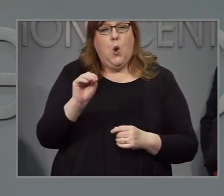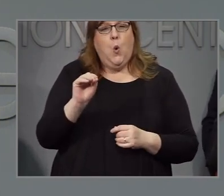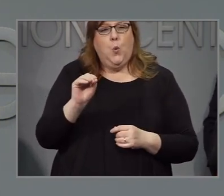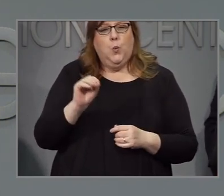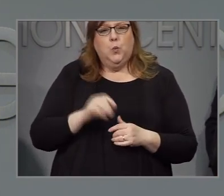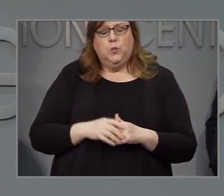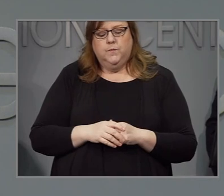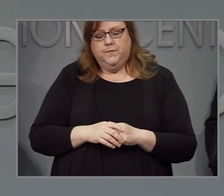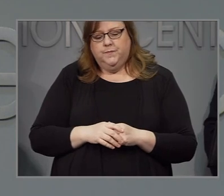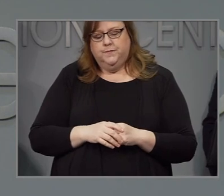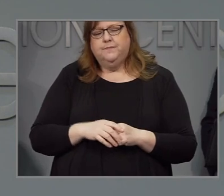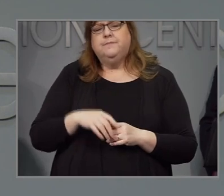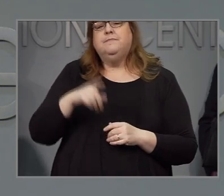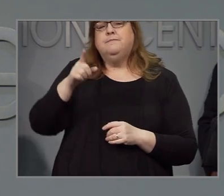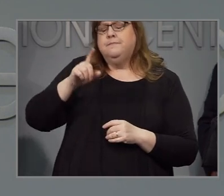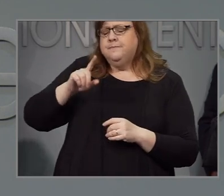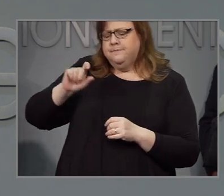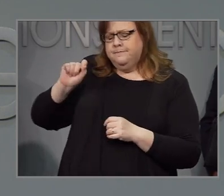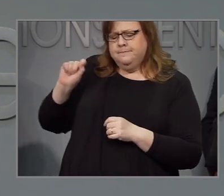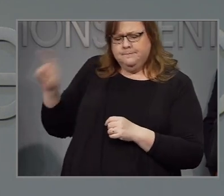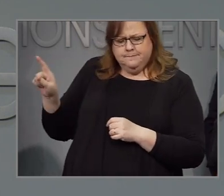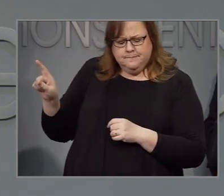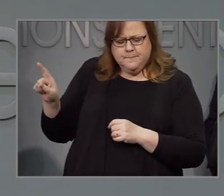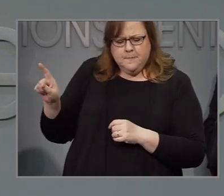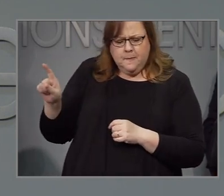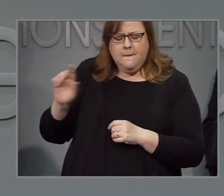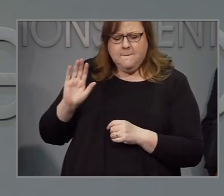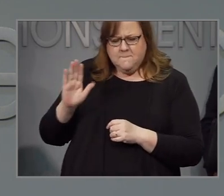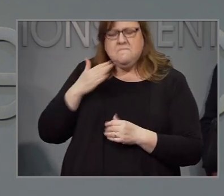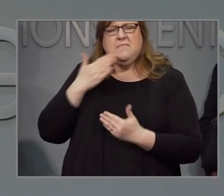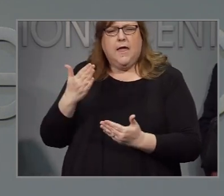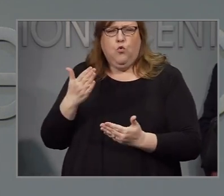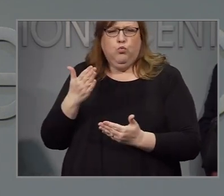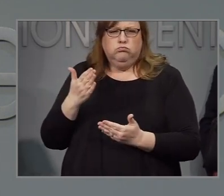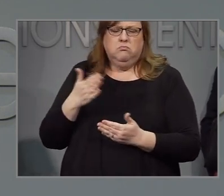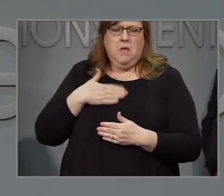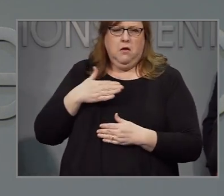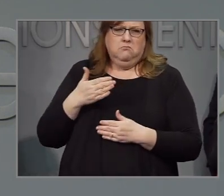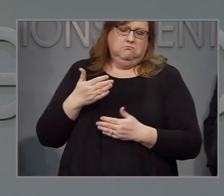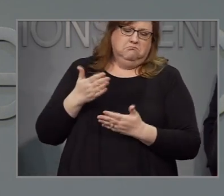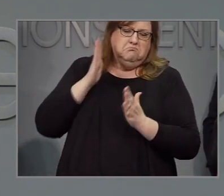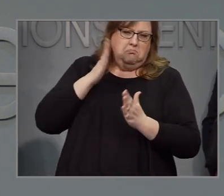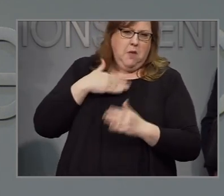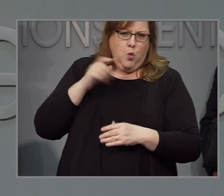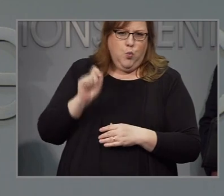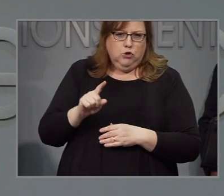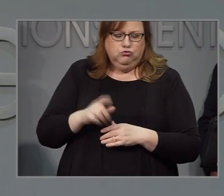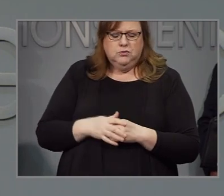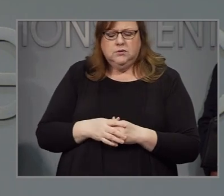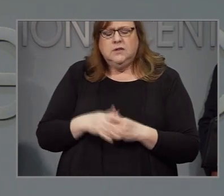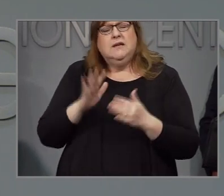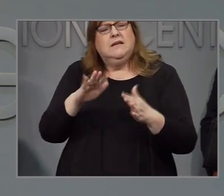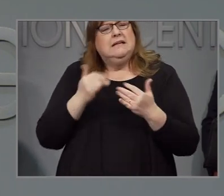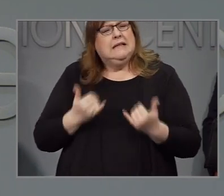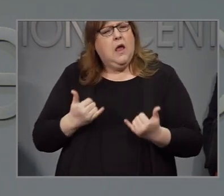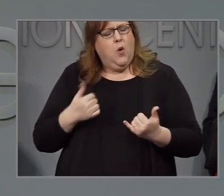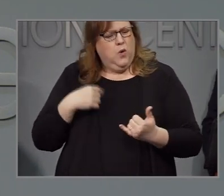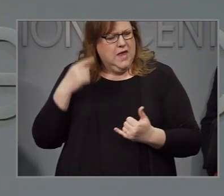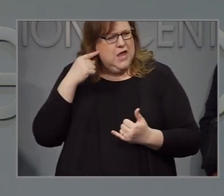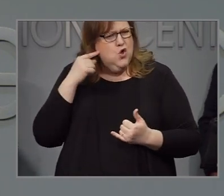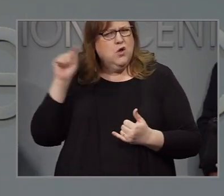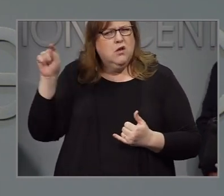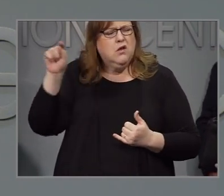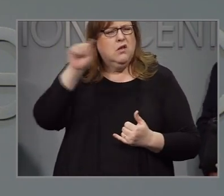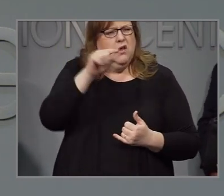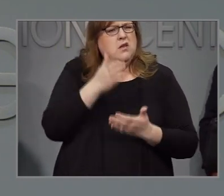Secretary. Thank you for this time. We're starting to hear a call from some local governments who are asking either for the